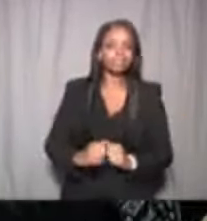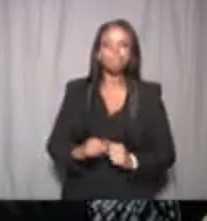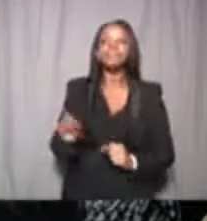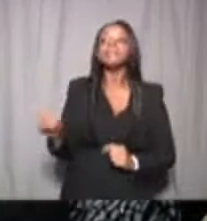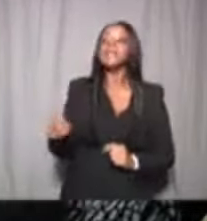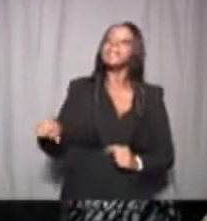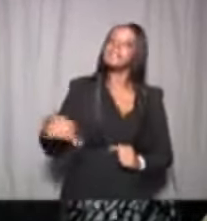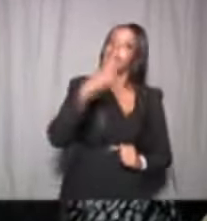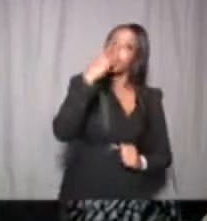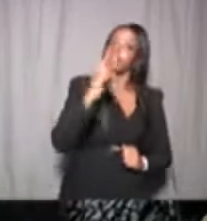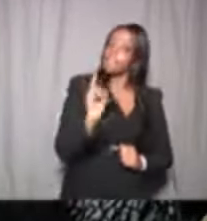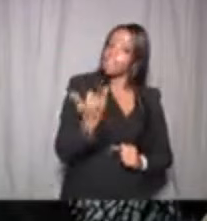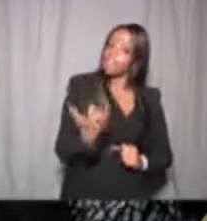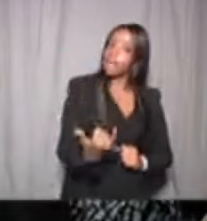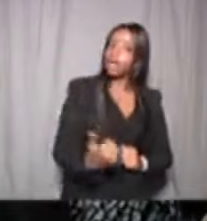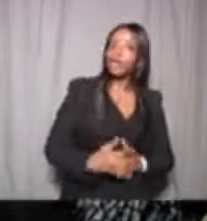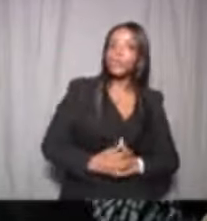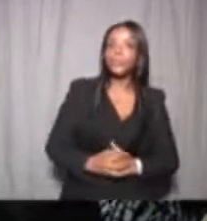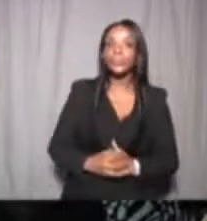now.